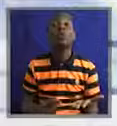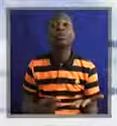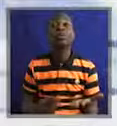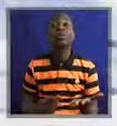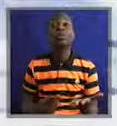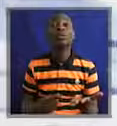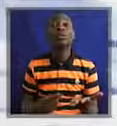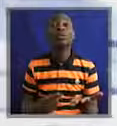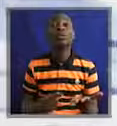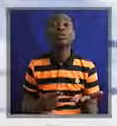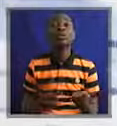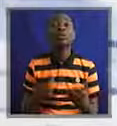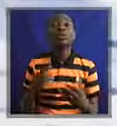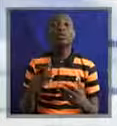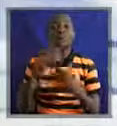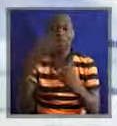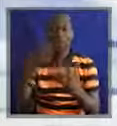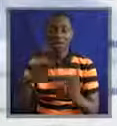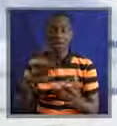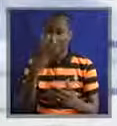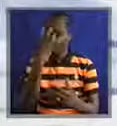de yepese yekyere ani say